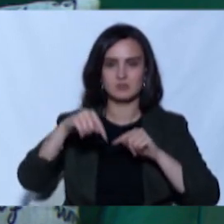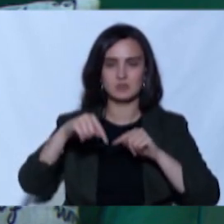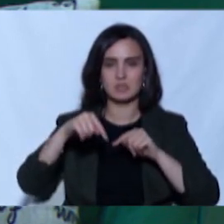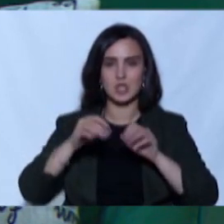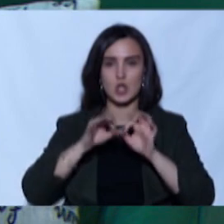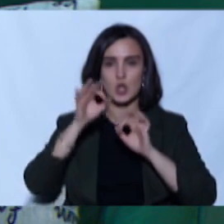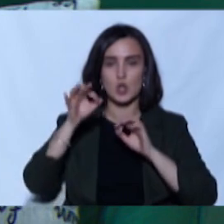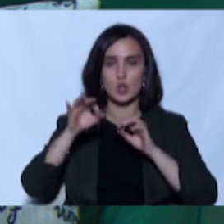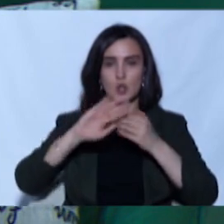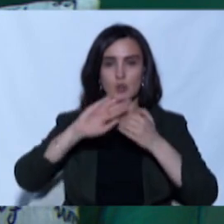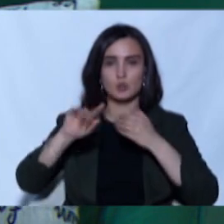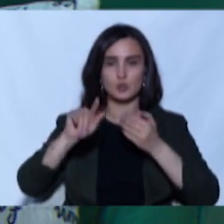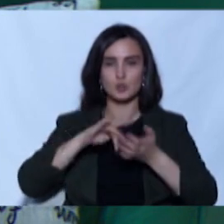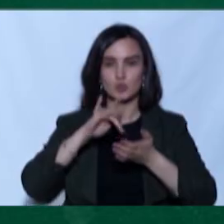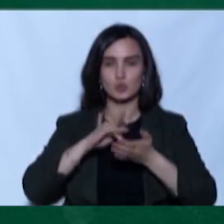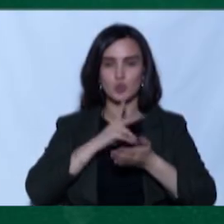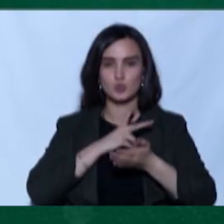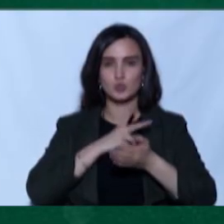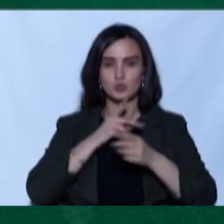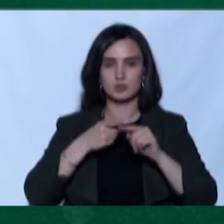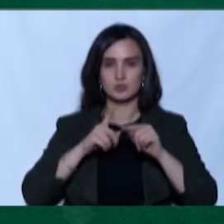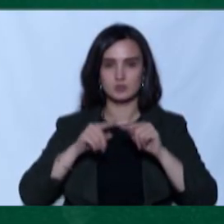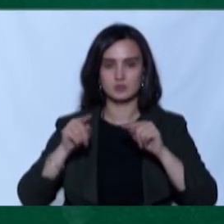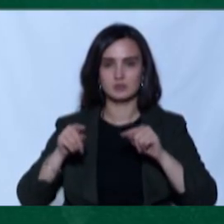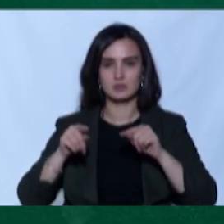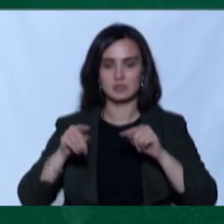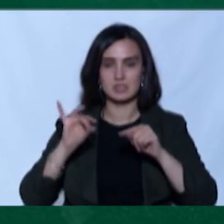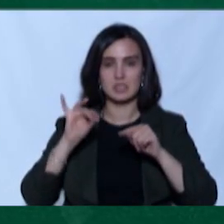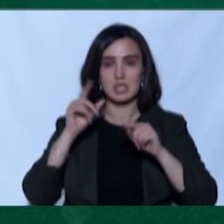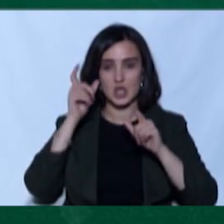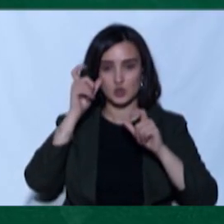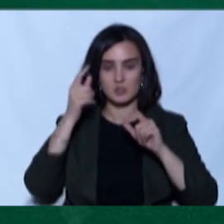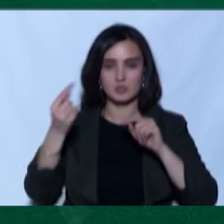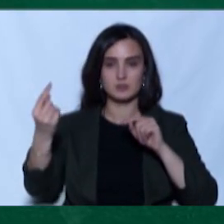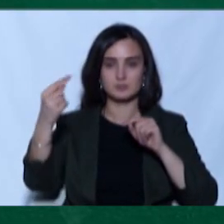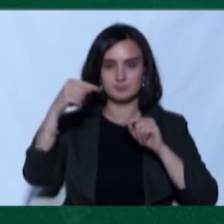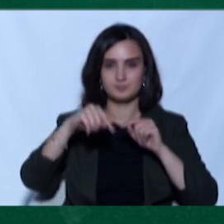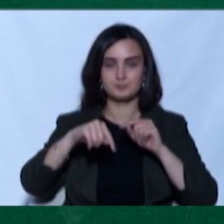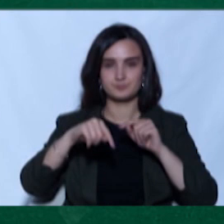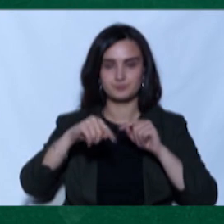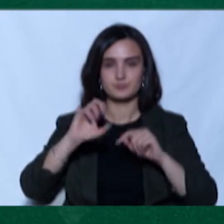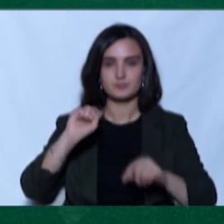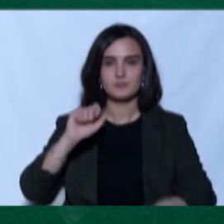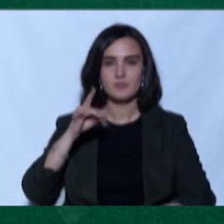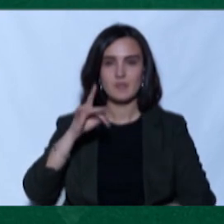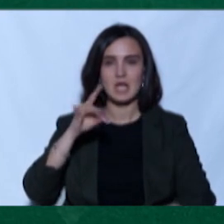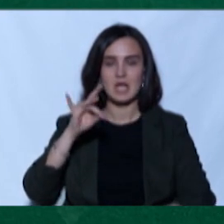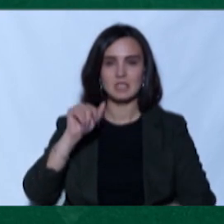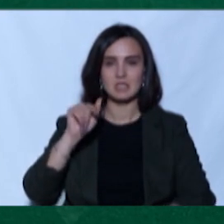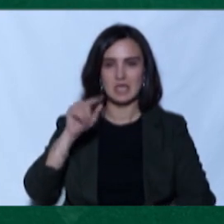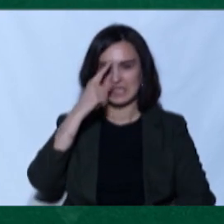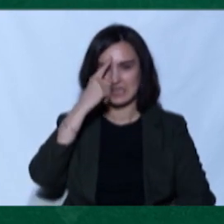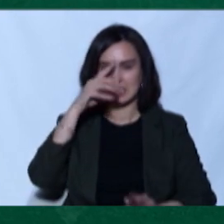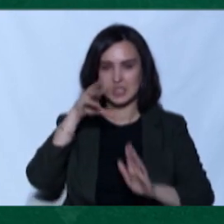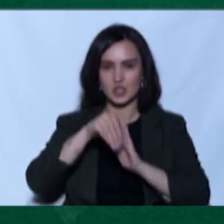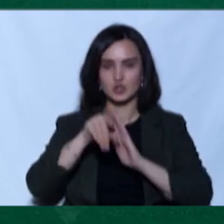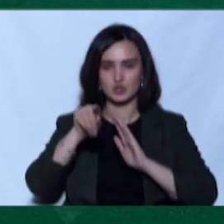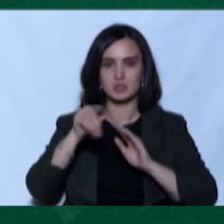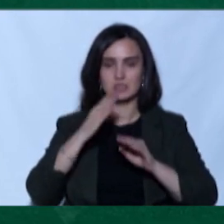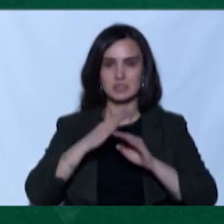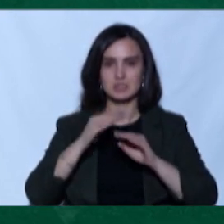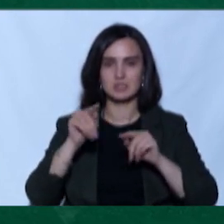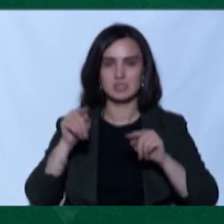So in The Sign of Four, the evil comes from the temple in Agra, which is in India. And it almost, you get